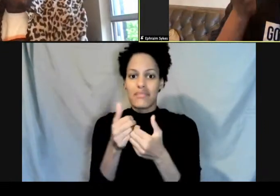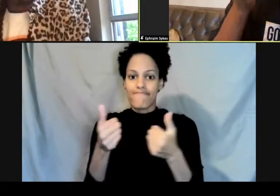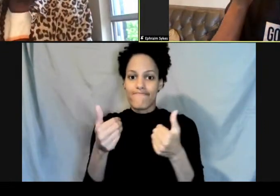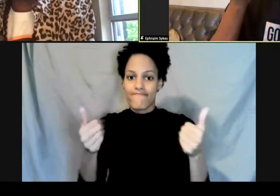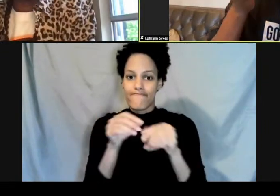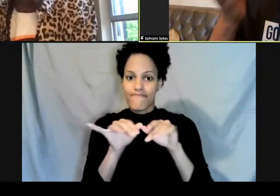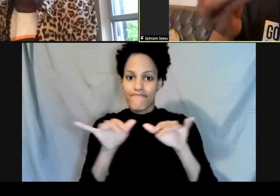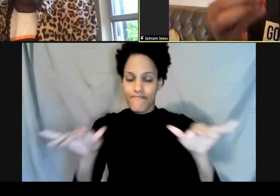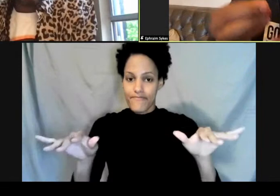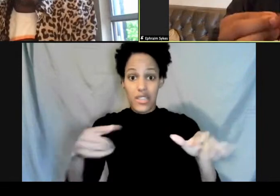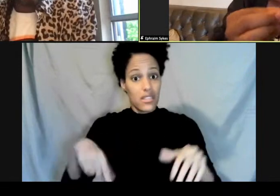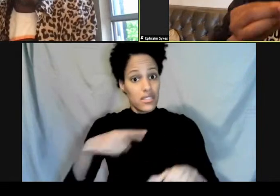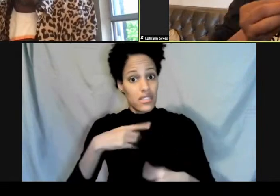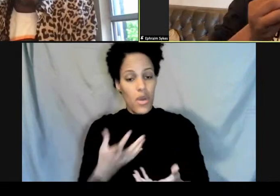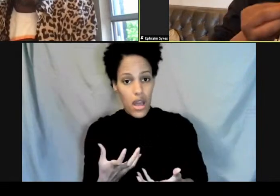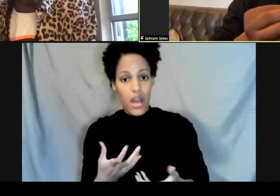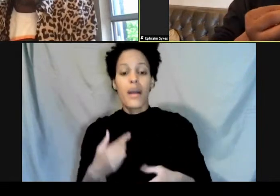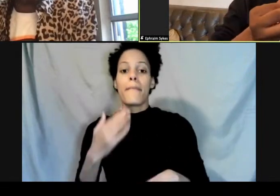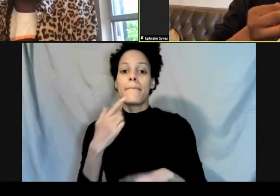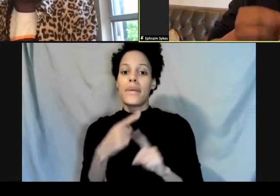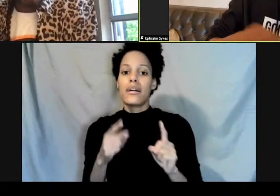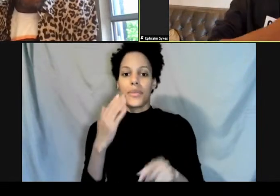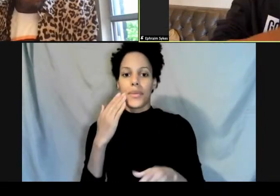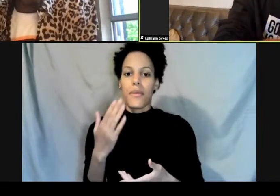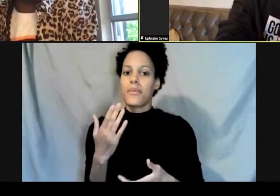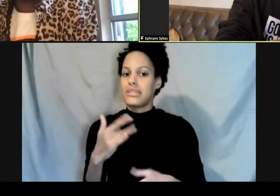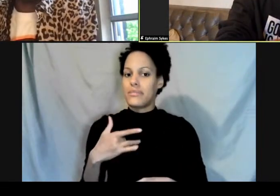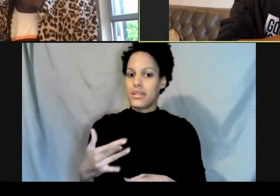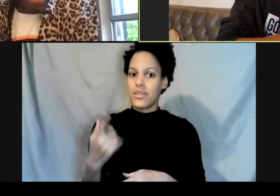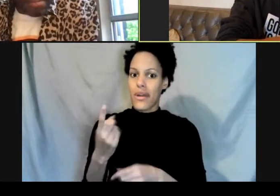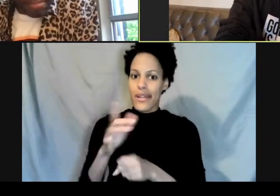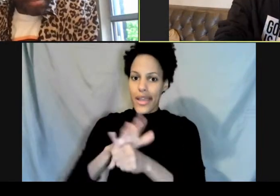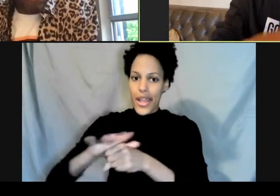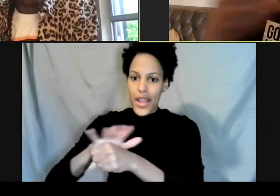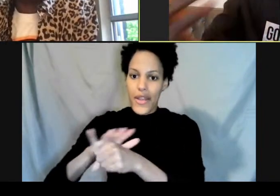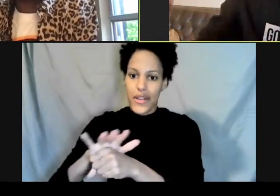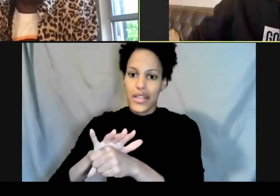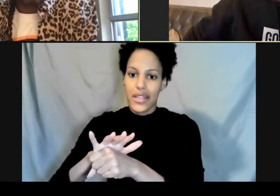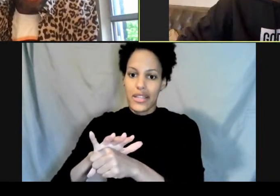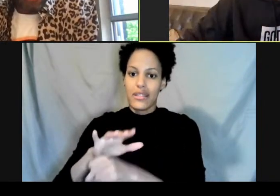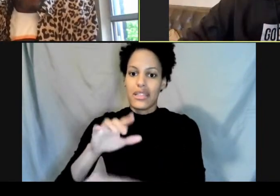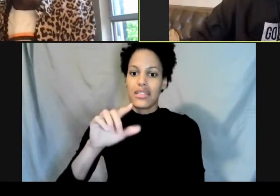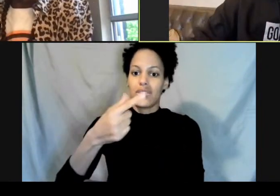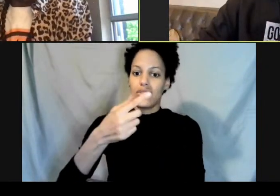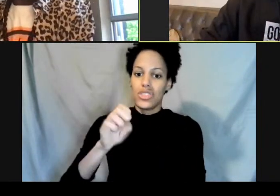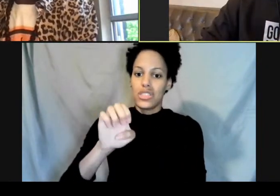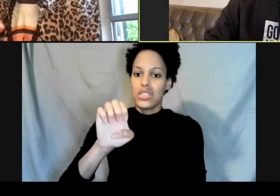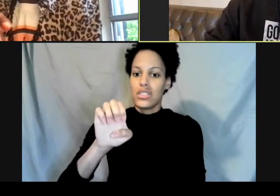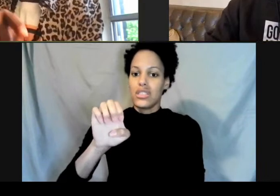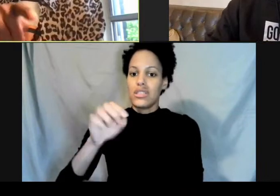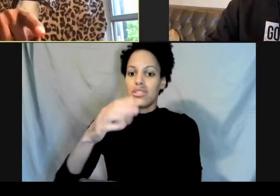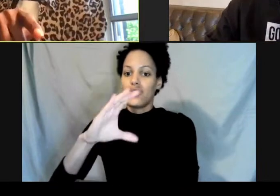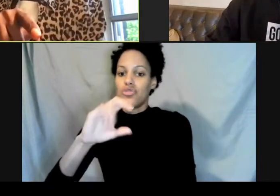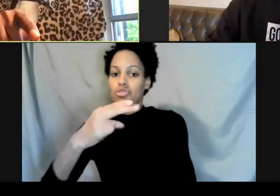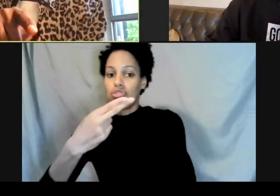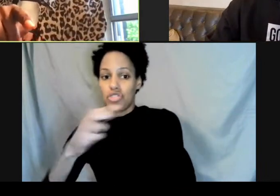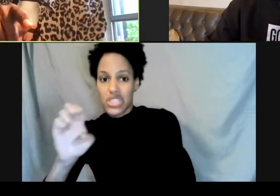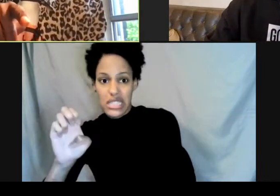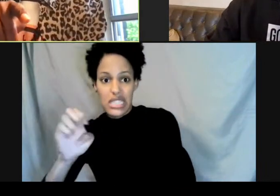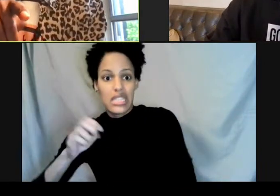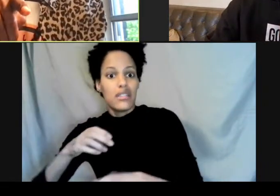that Congo/Ivory Coast area that they brought straight to South Carolina. That's why we talk the way we talk. Yeah, a lot of people don't know